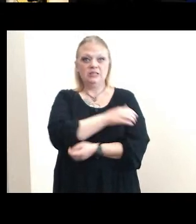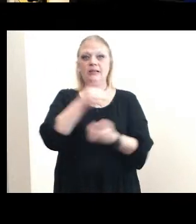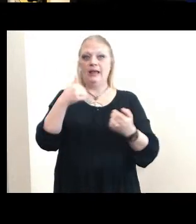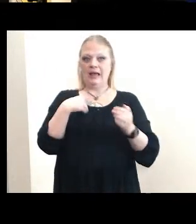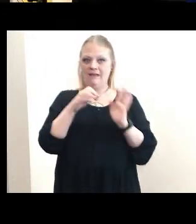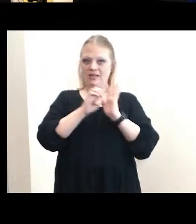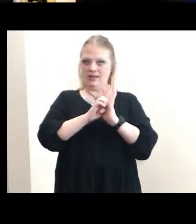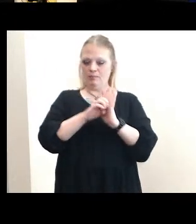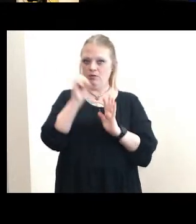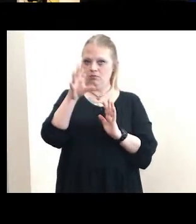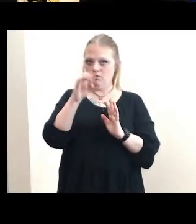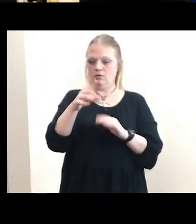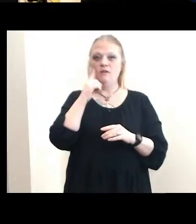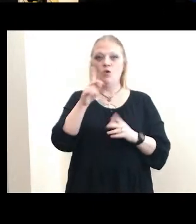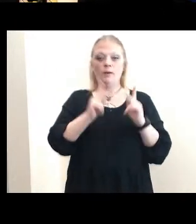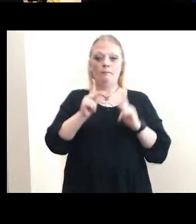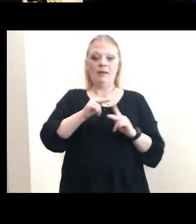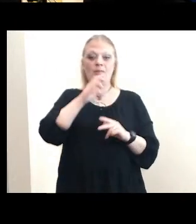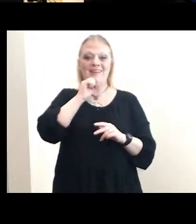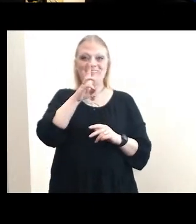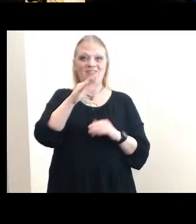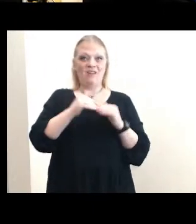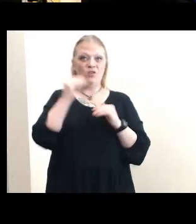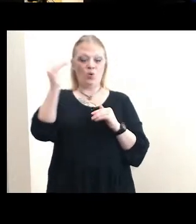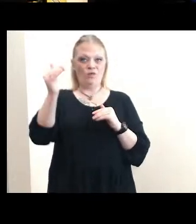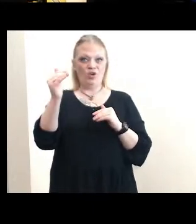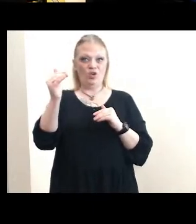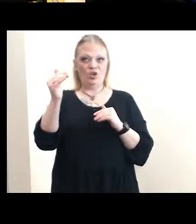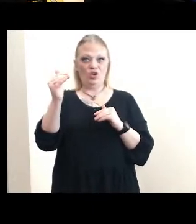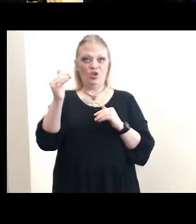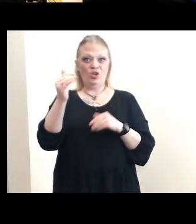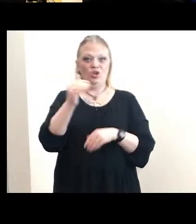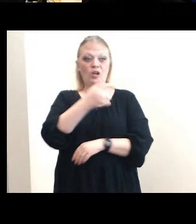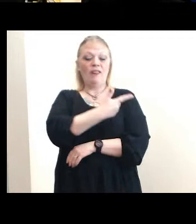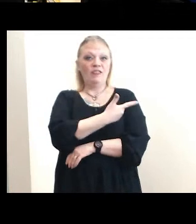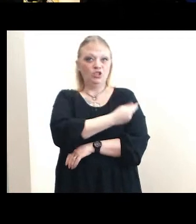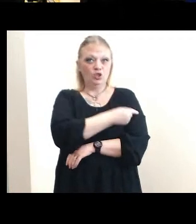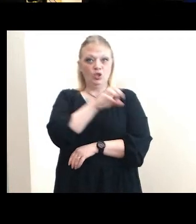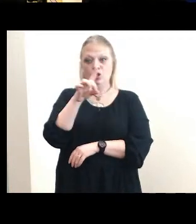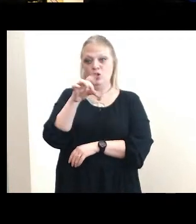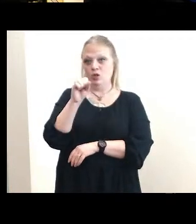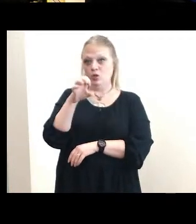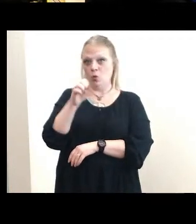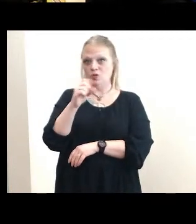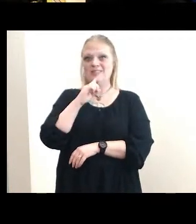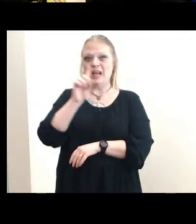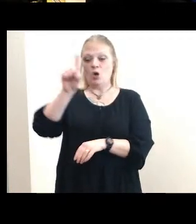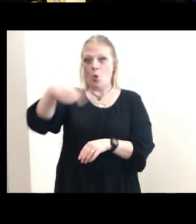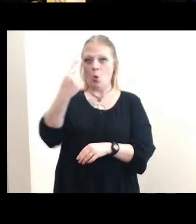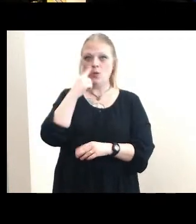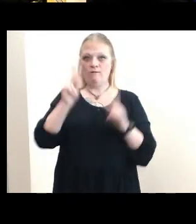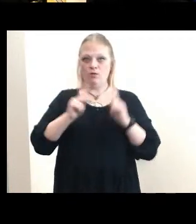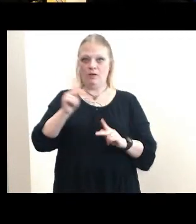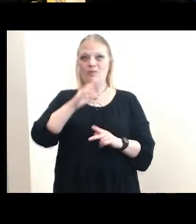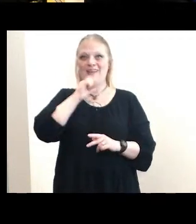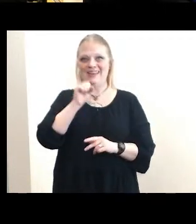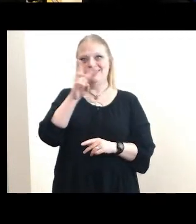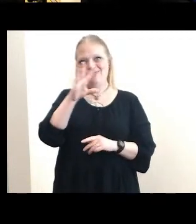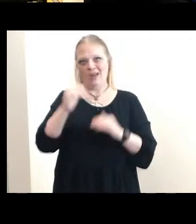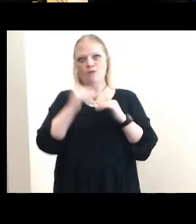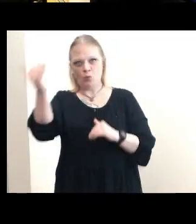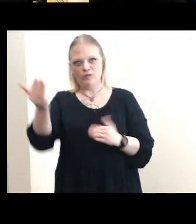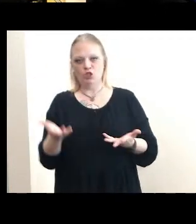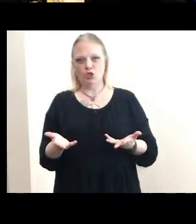of it. For individuals 65 and older, those doses will only go into the arms of individuals 65 and older. And